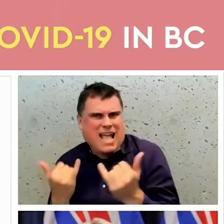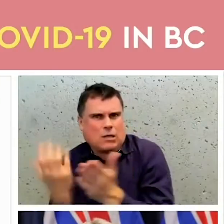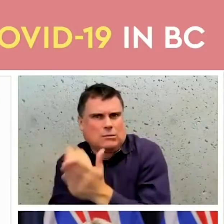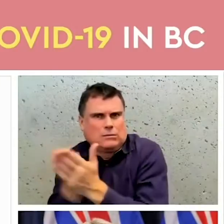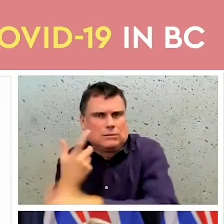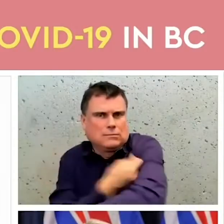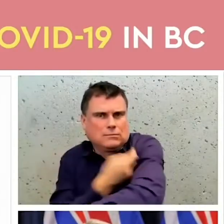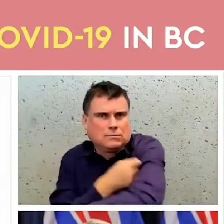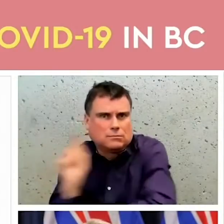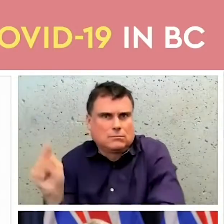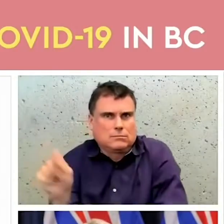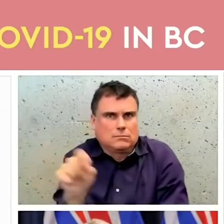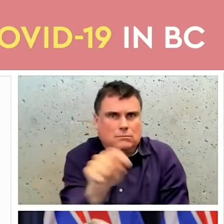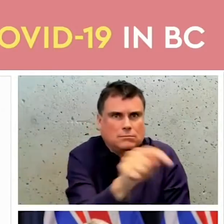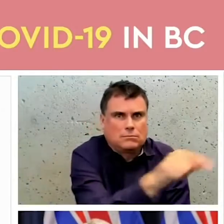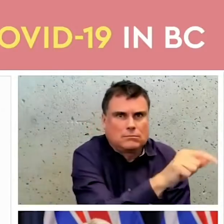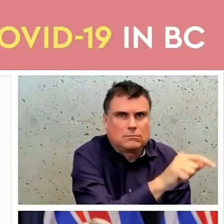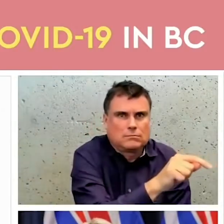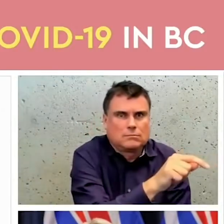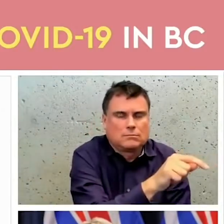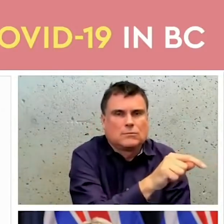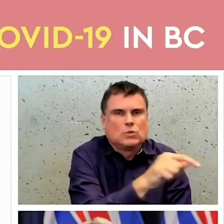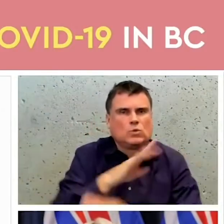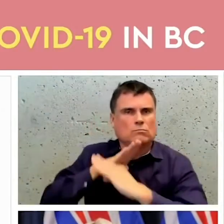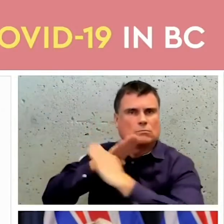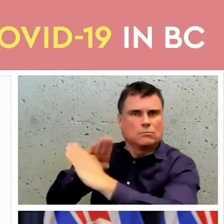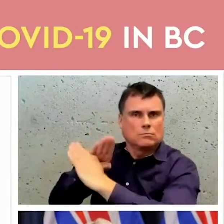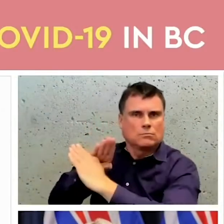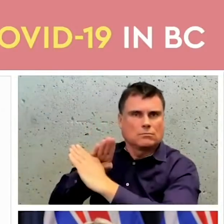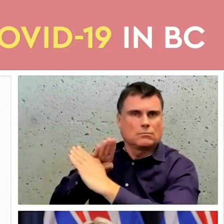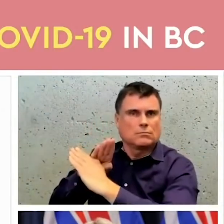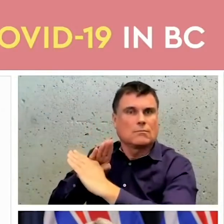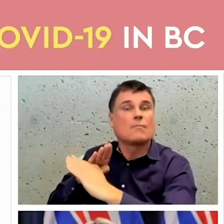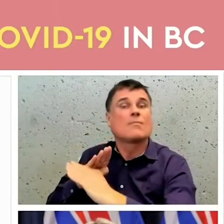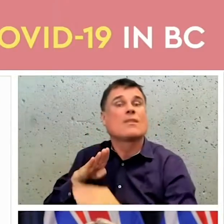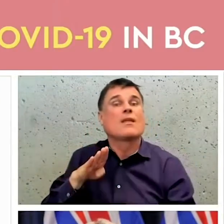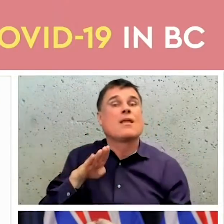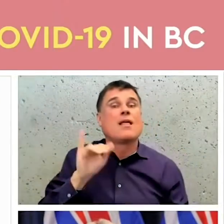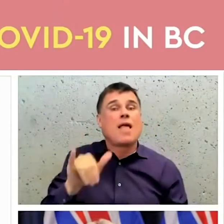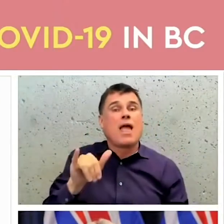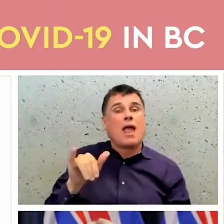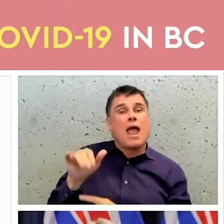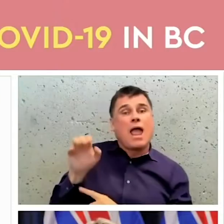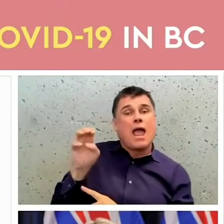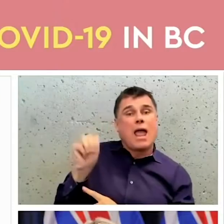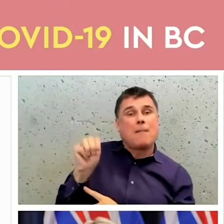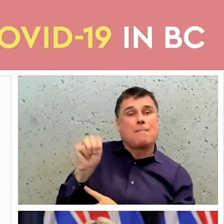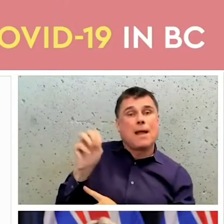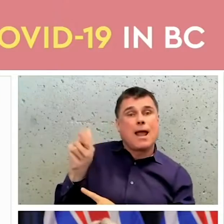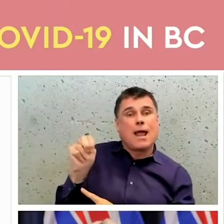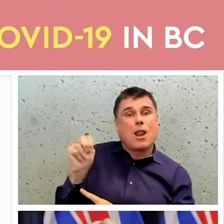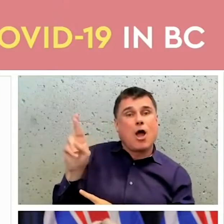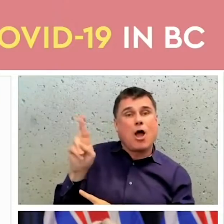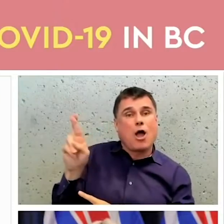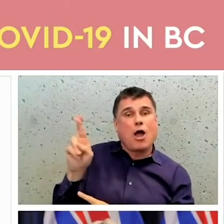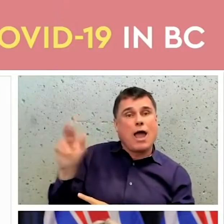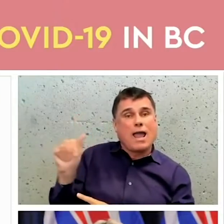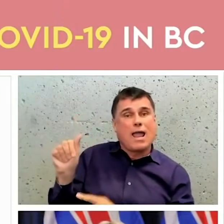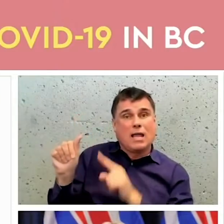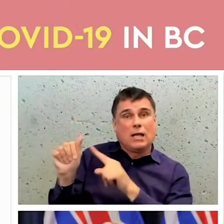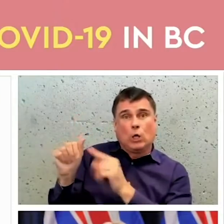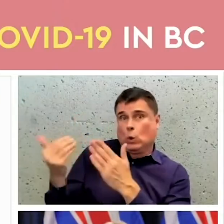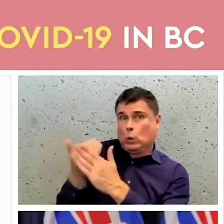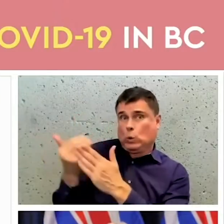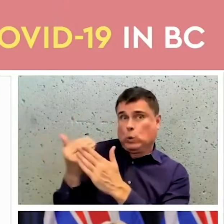mRNA technology is new to vaccines, it's not new to medicine. It has been around for a long time. We've been using them